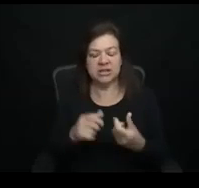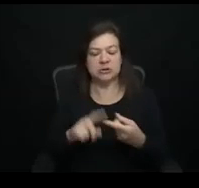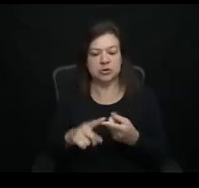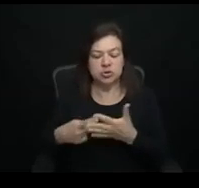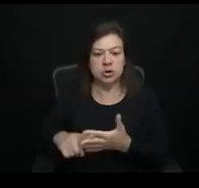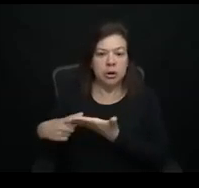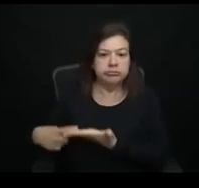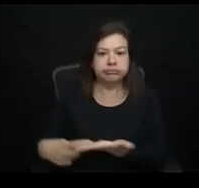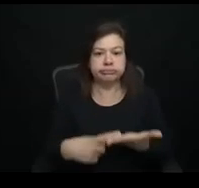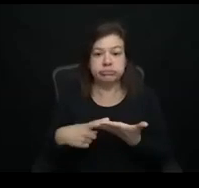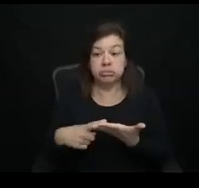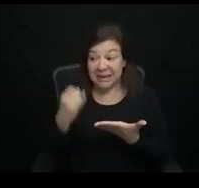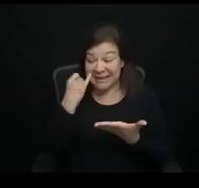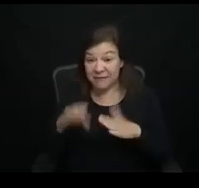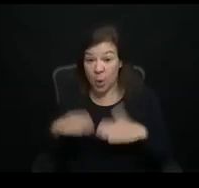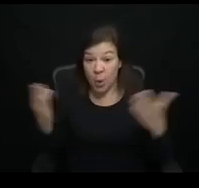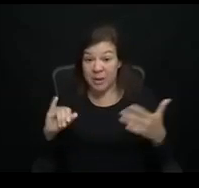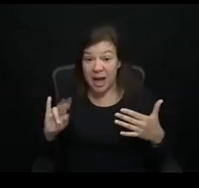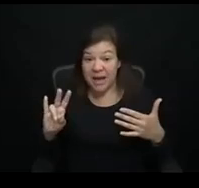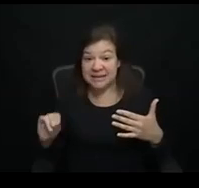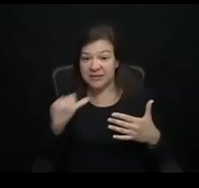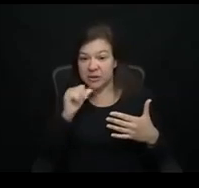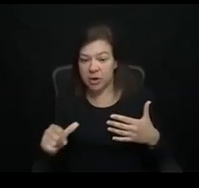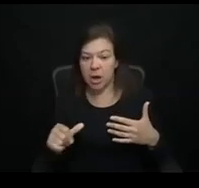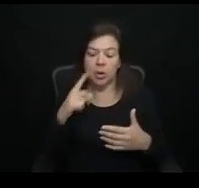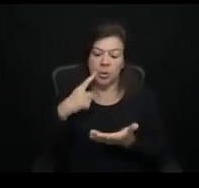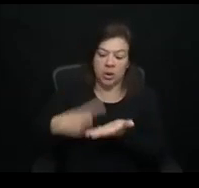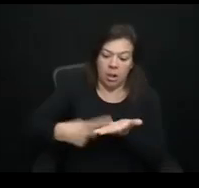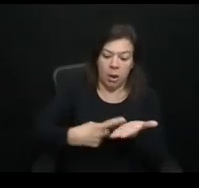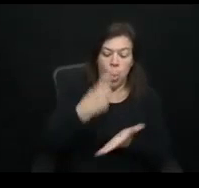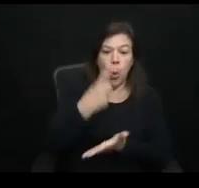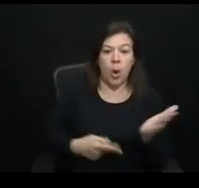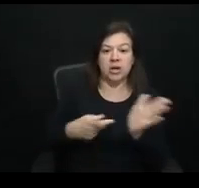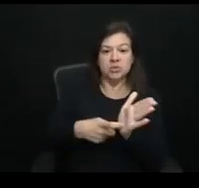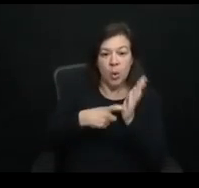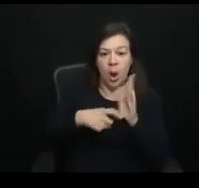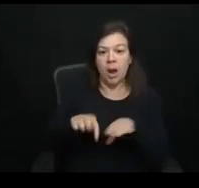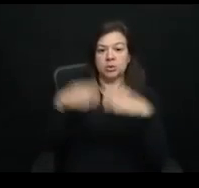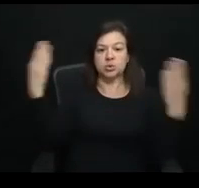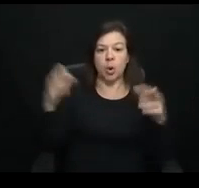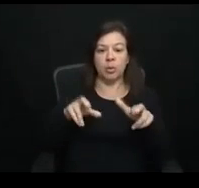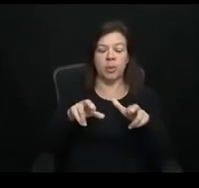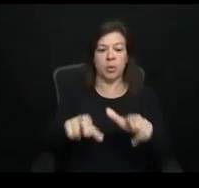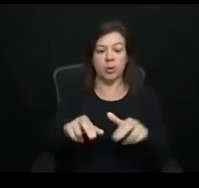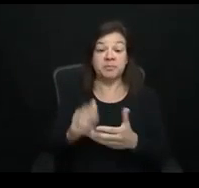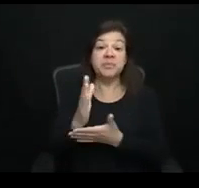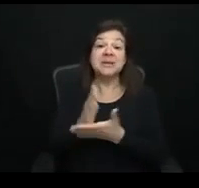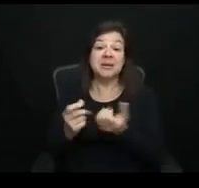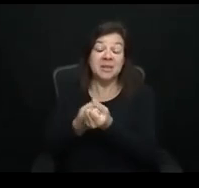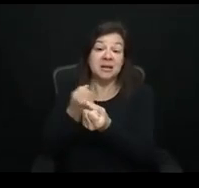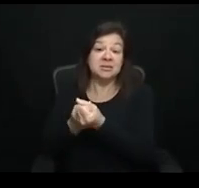around opening I-70. We developed some criteria around what it would take to open the road. Some of that was supporting the firefighting